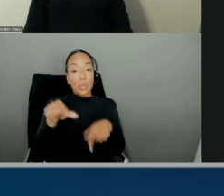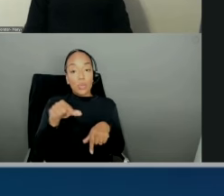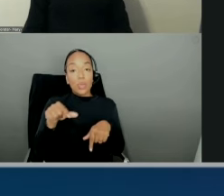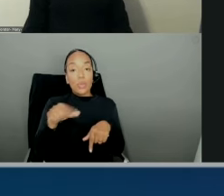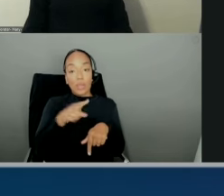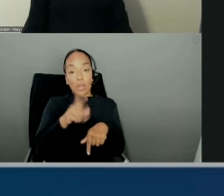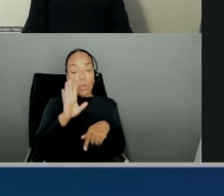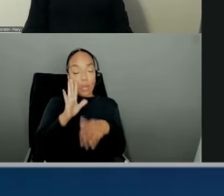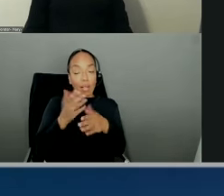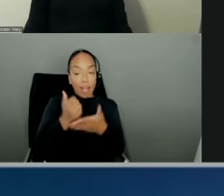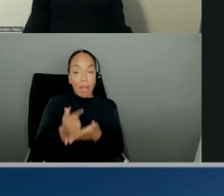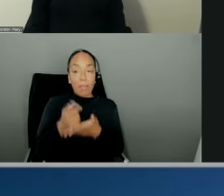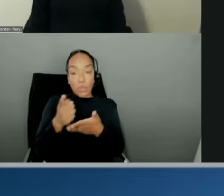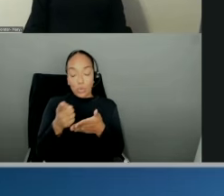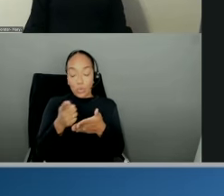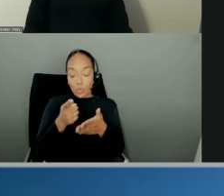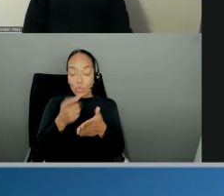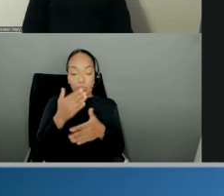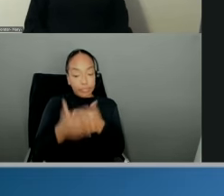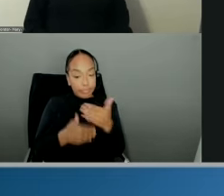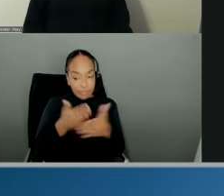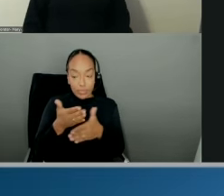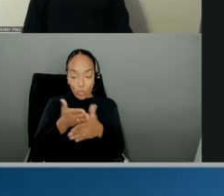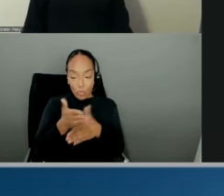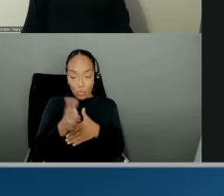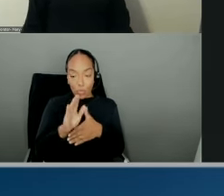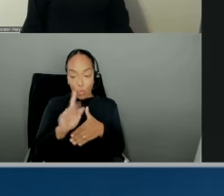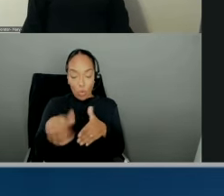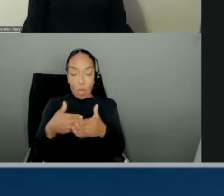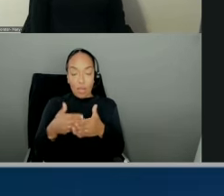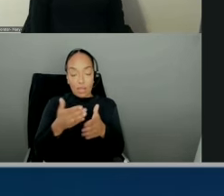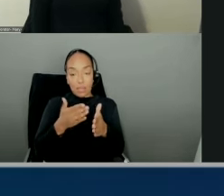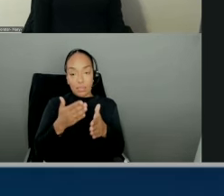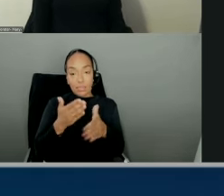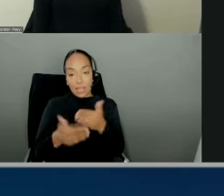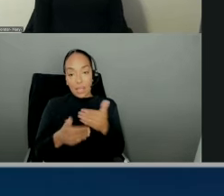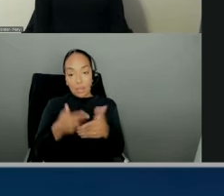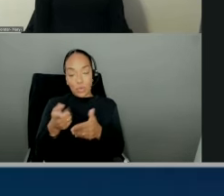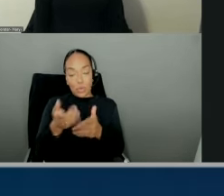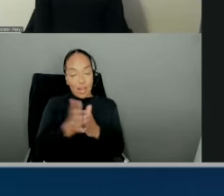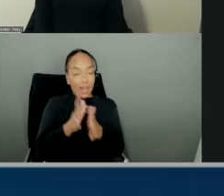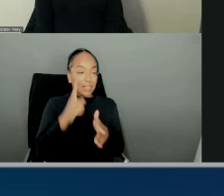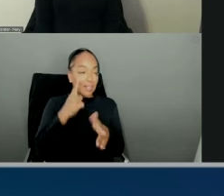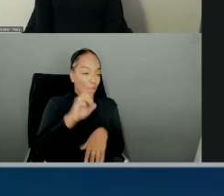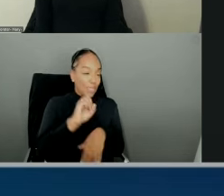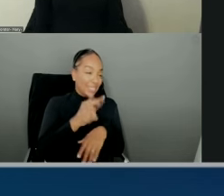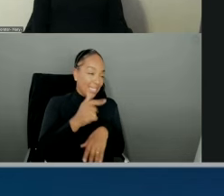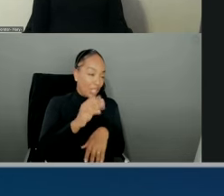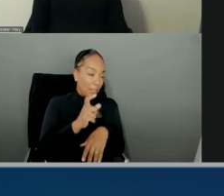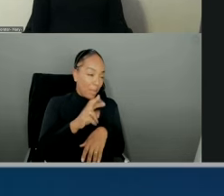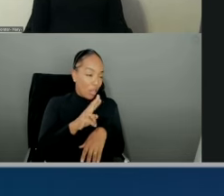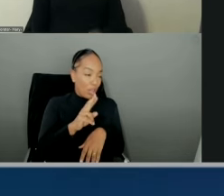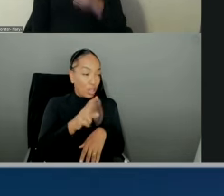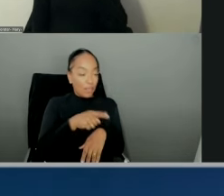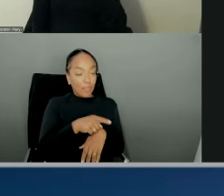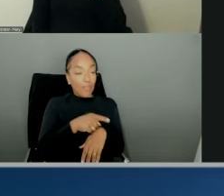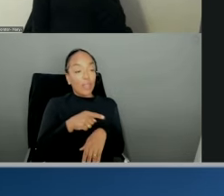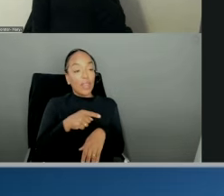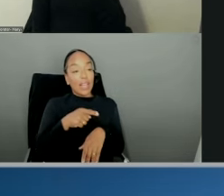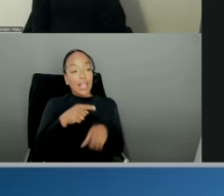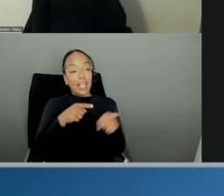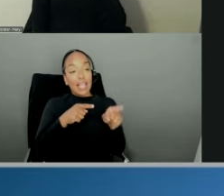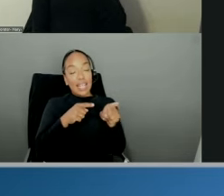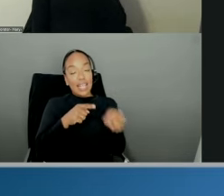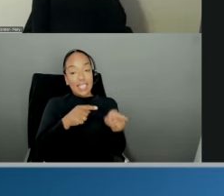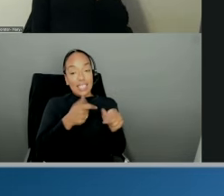across all of these steps. Okay. So I know you asked about like SageMaker Studio. So SageMaker Studio itself